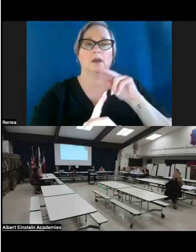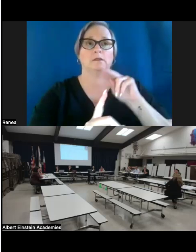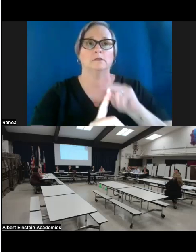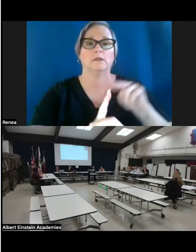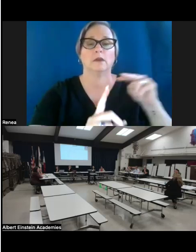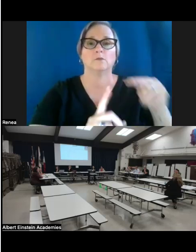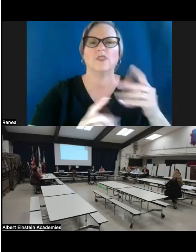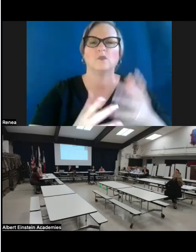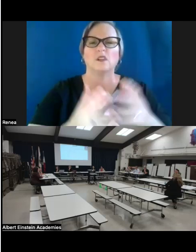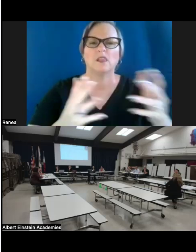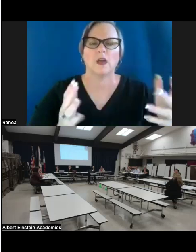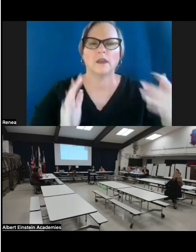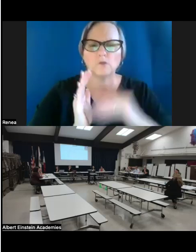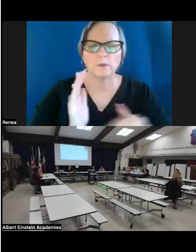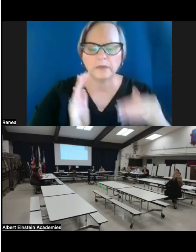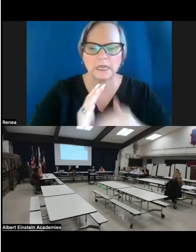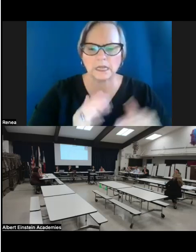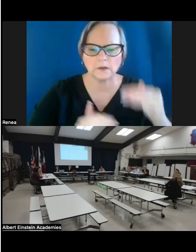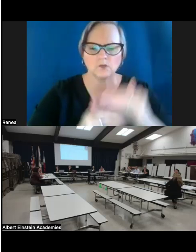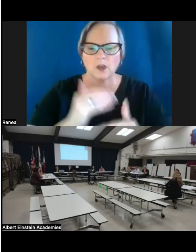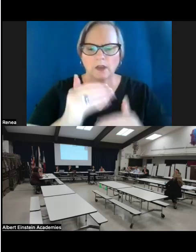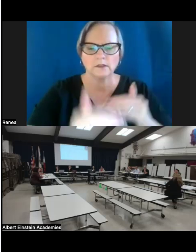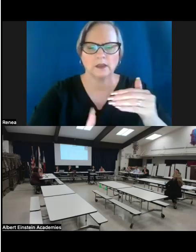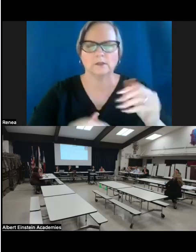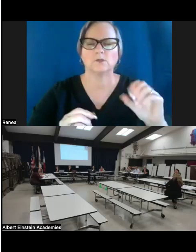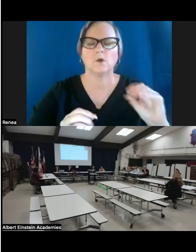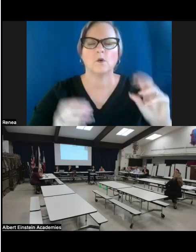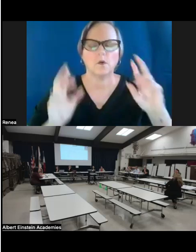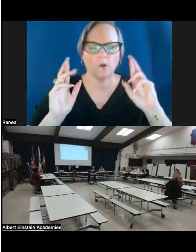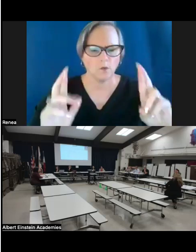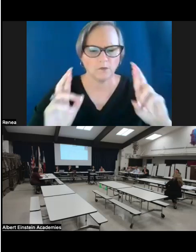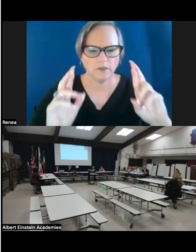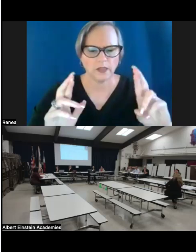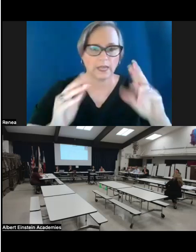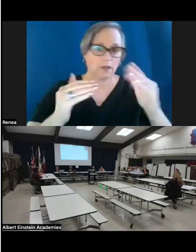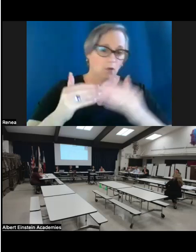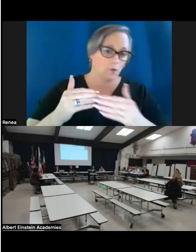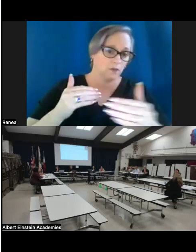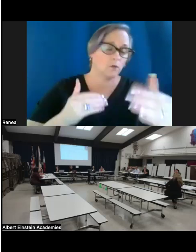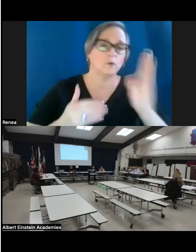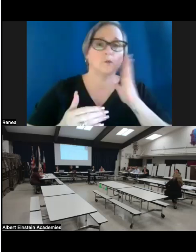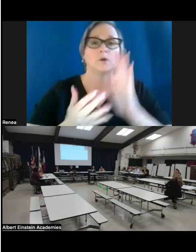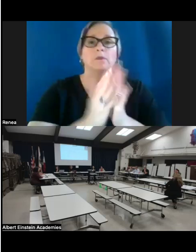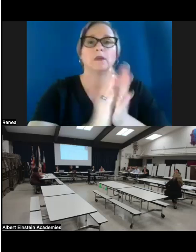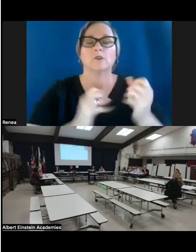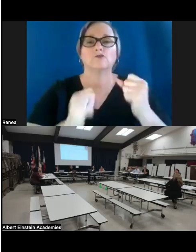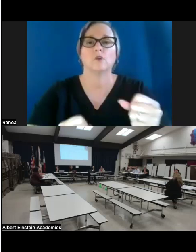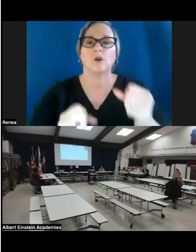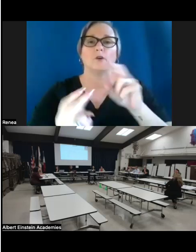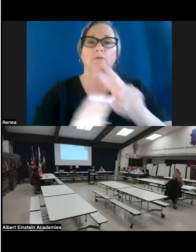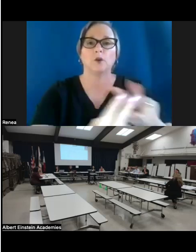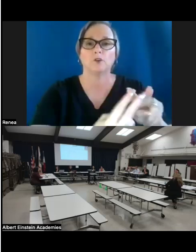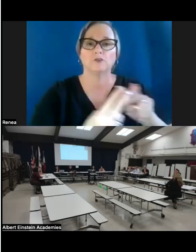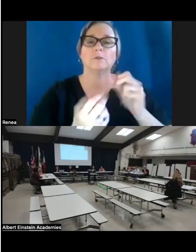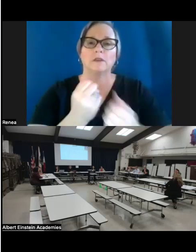came to fruition. So hopefully, moving forward, it becomes a strong partnership and everyone works together. Really,